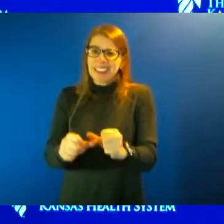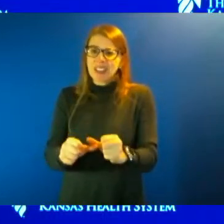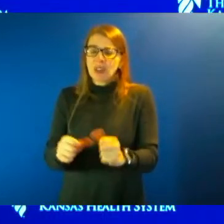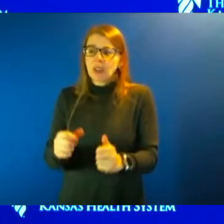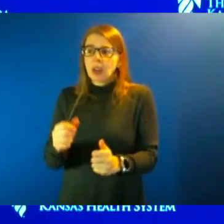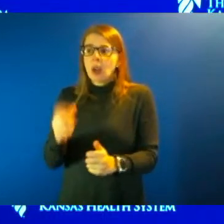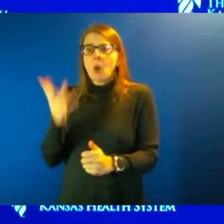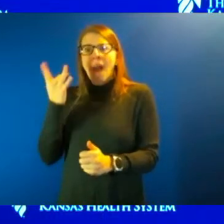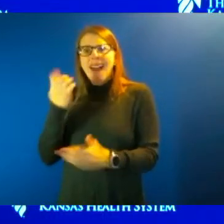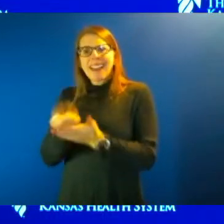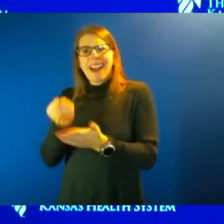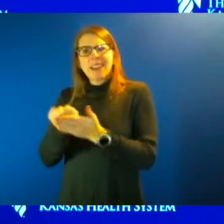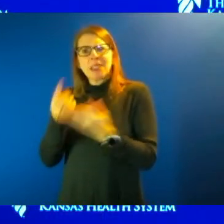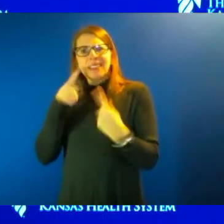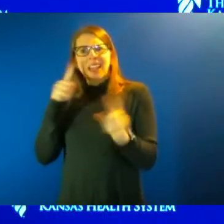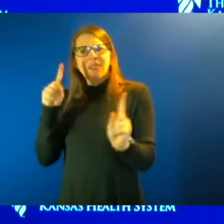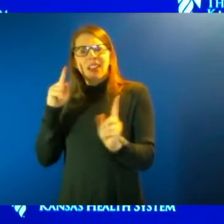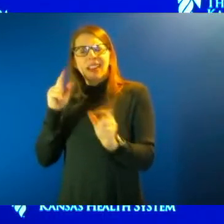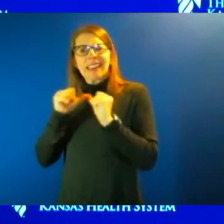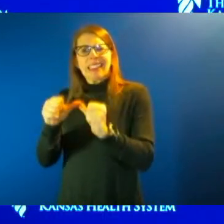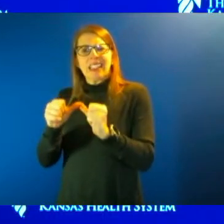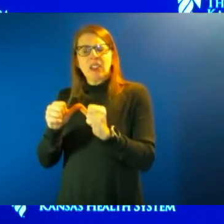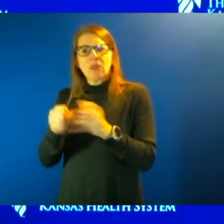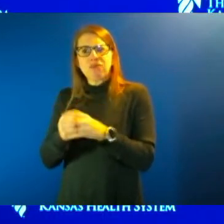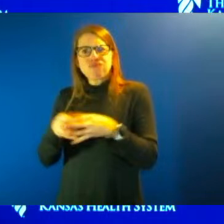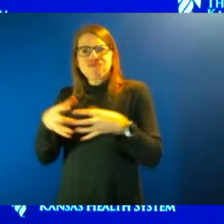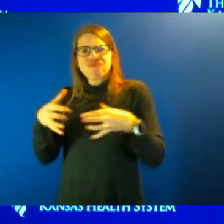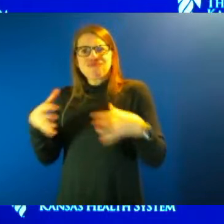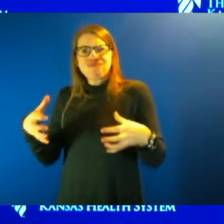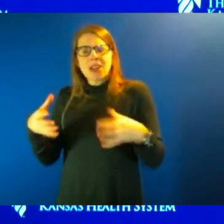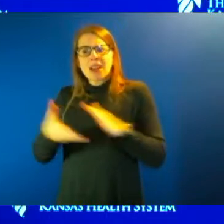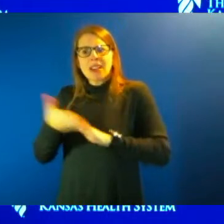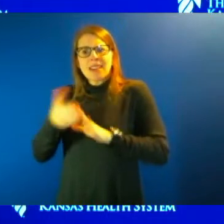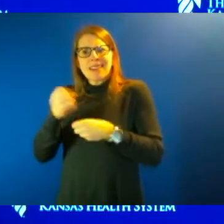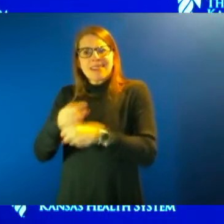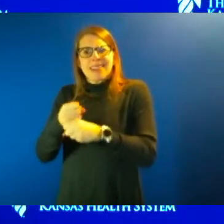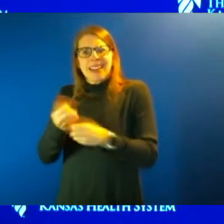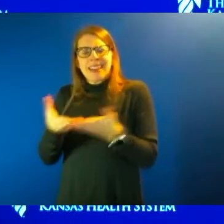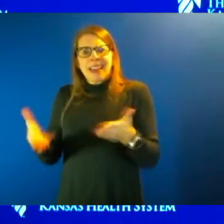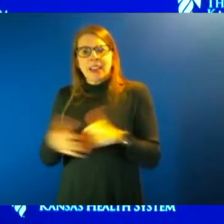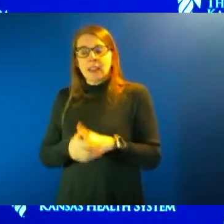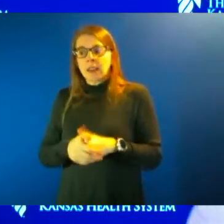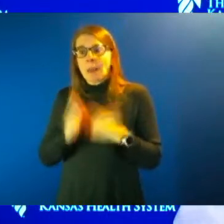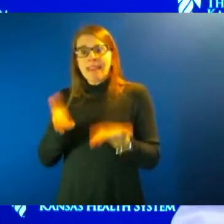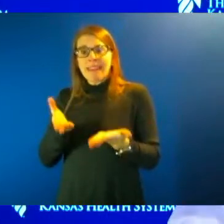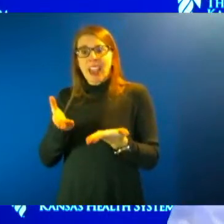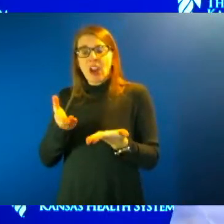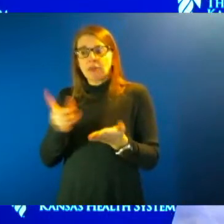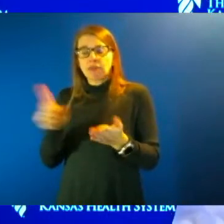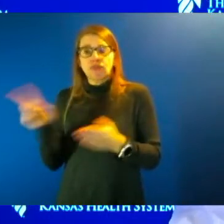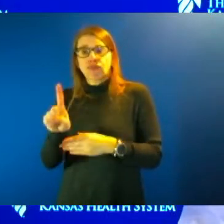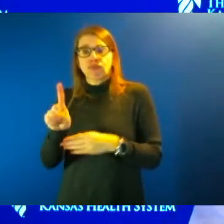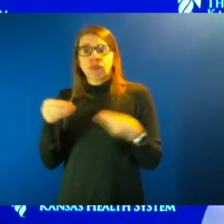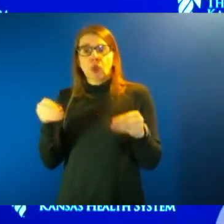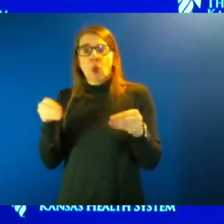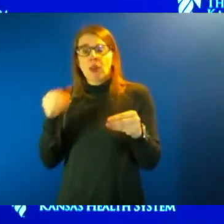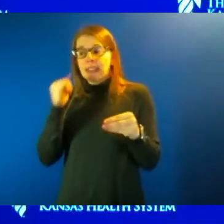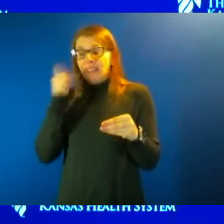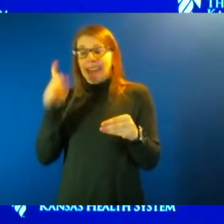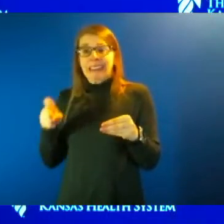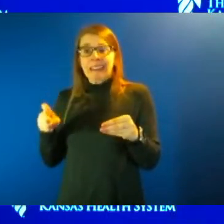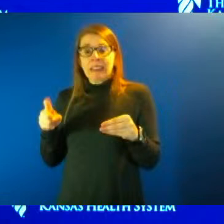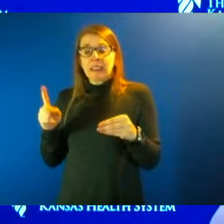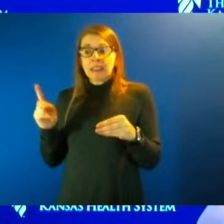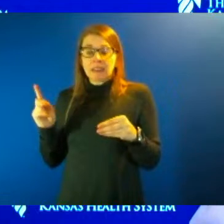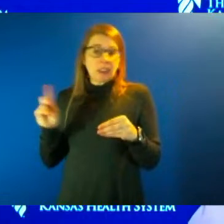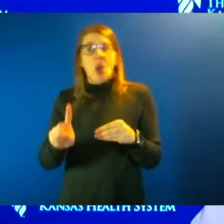can continue to grow and produce things and be there in the stores when we need to go get them. We know there's a huge supply chain issue.